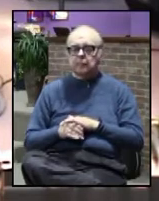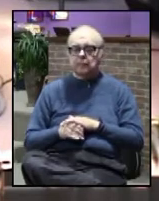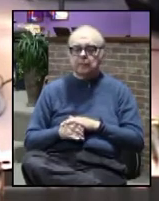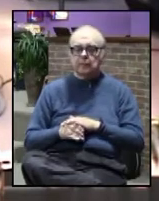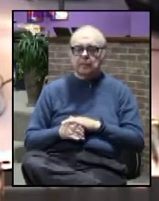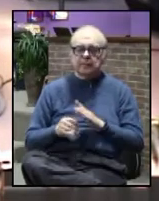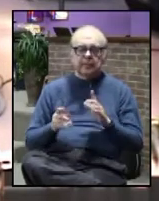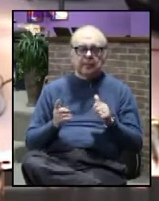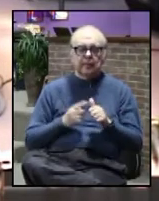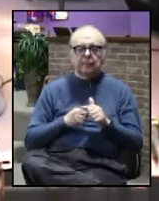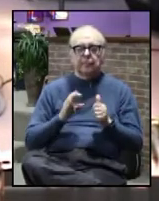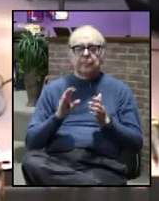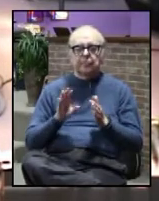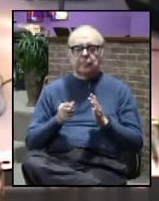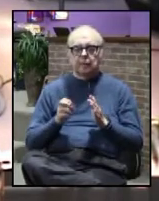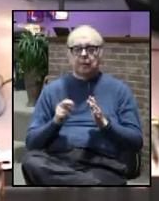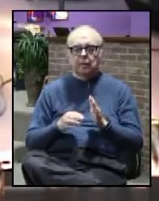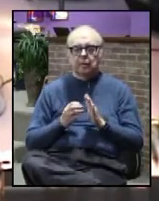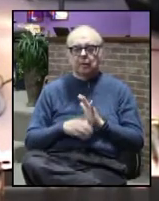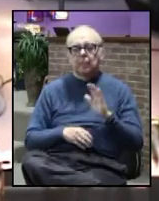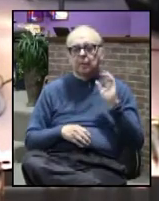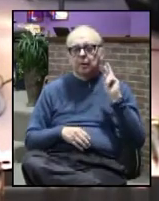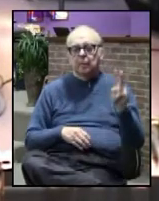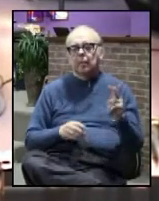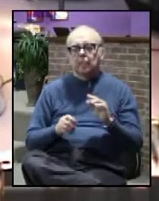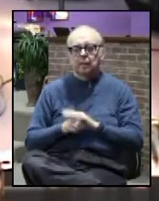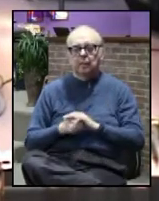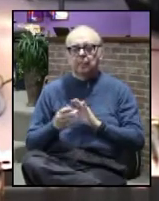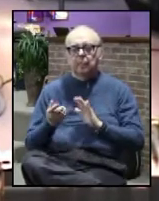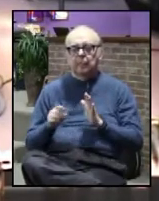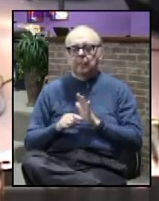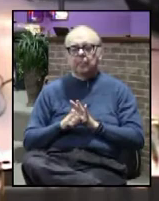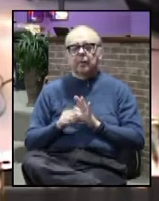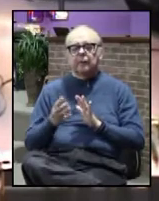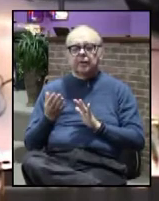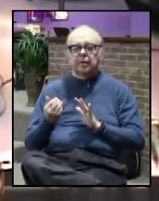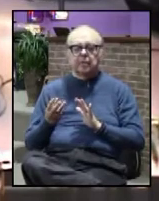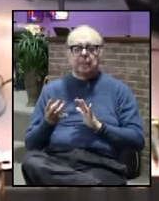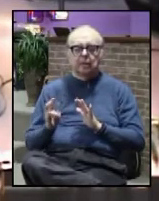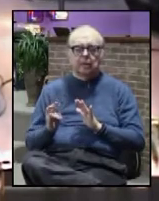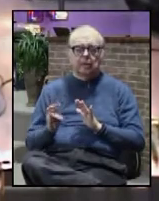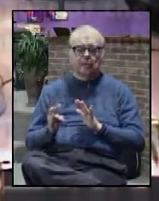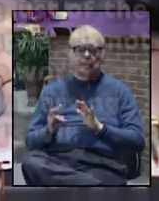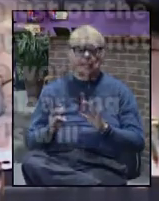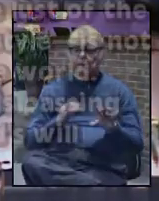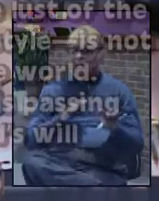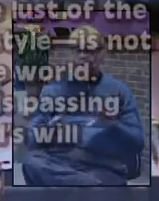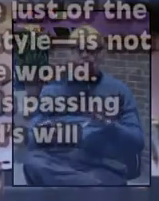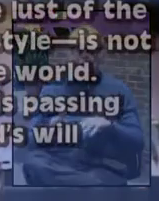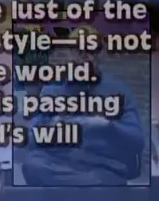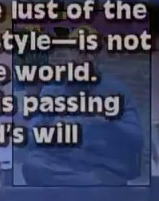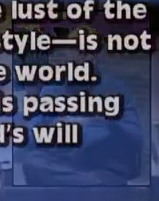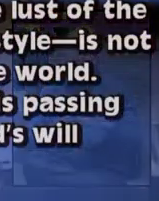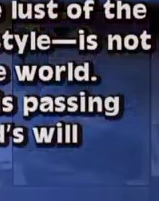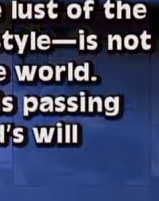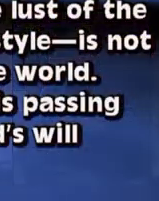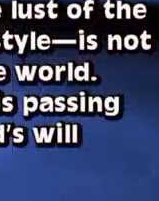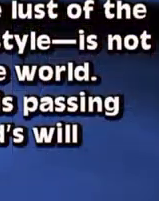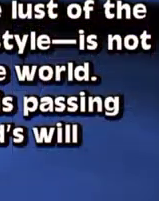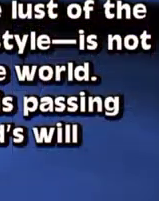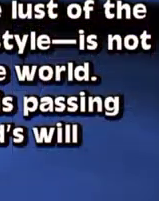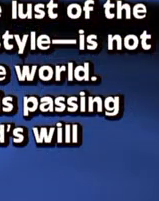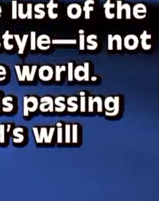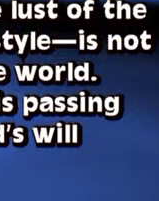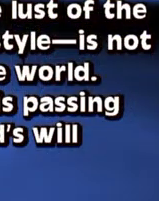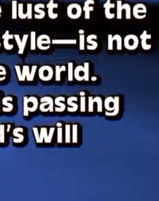In 1 John chapter 2, verses 15 and 17, it says, do not love the world or the things